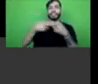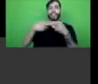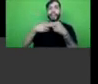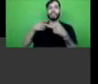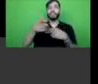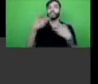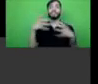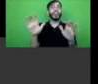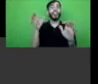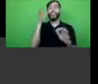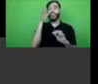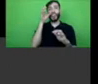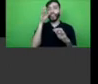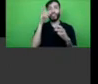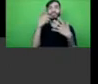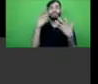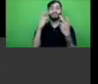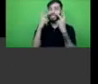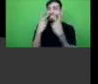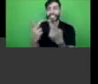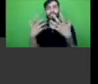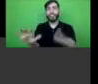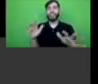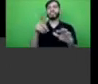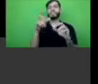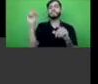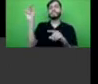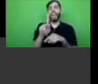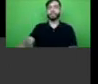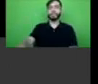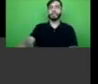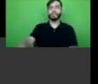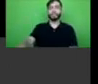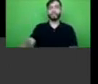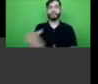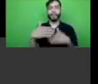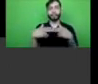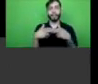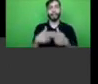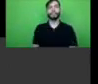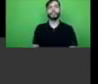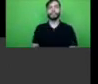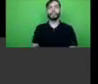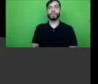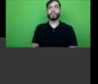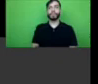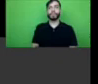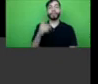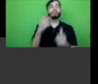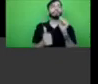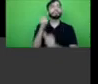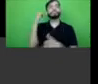not hear this content, please come back in about 10 minutes. One of the most famous examples of